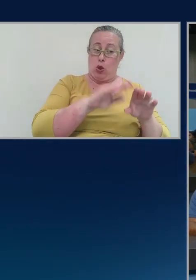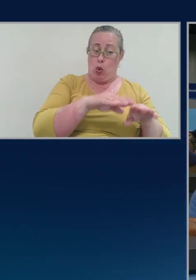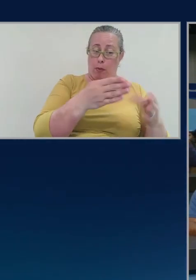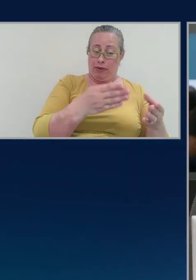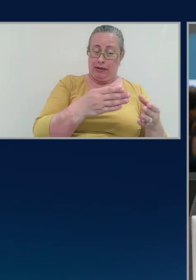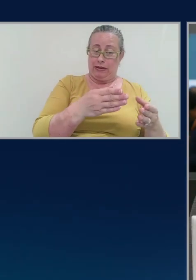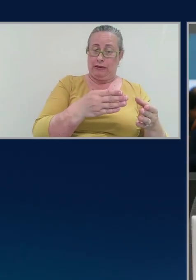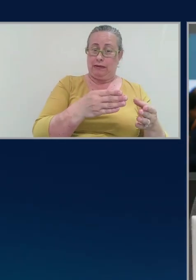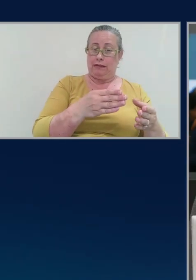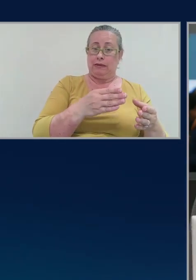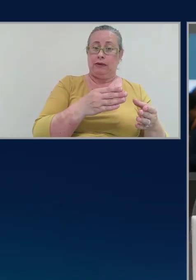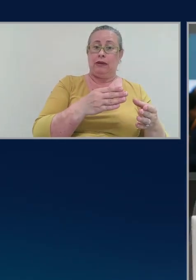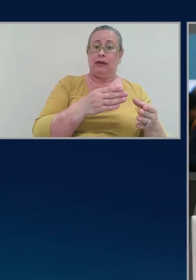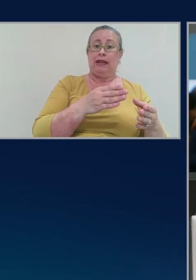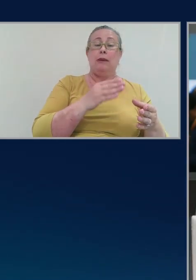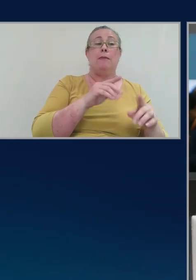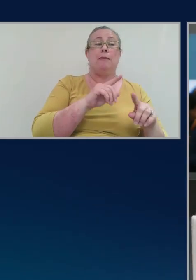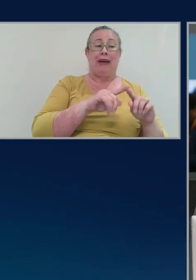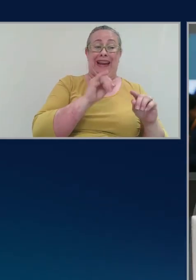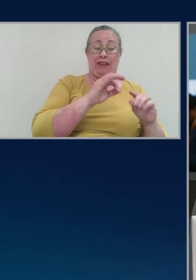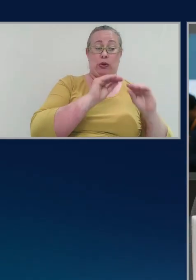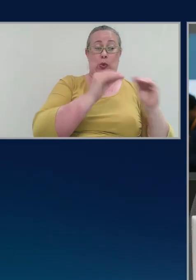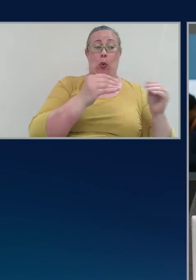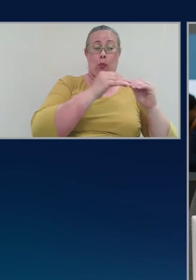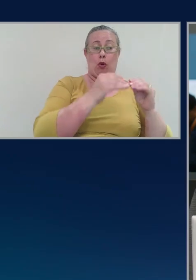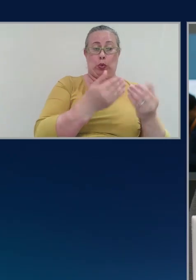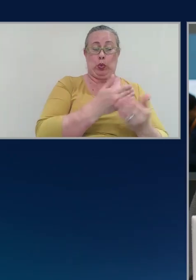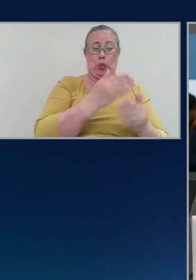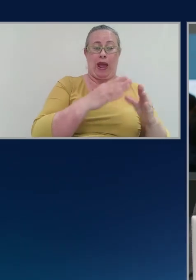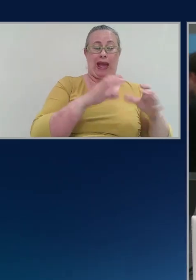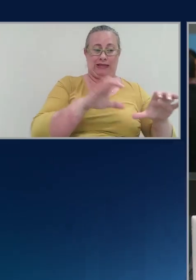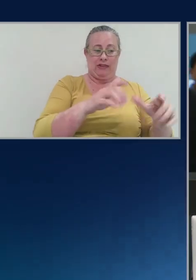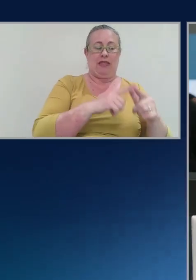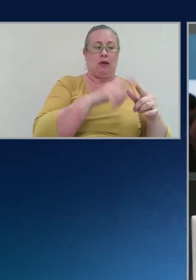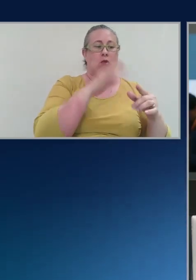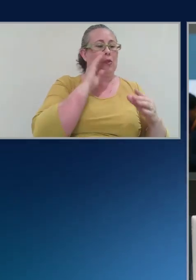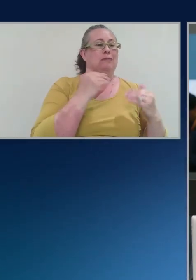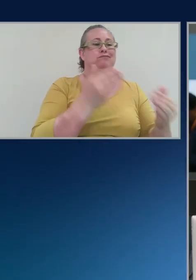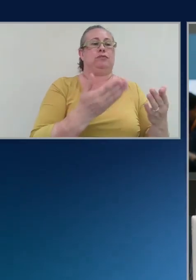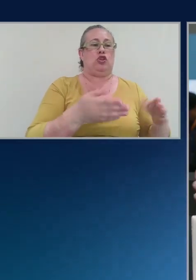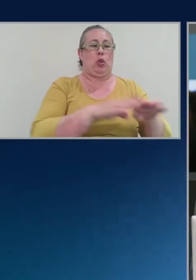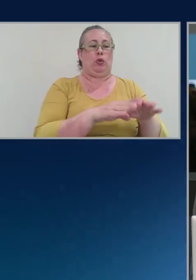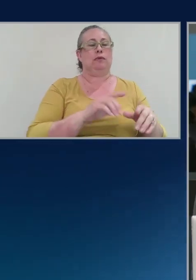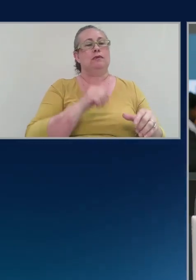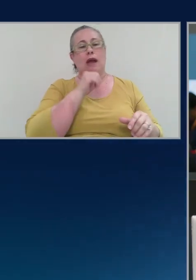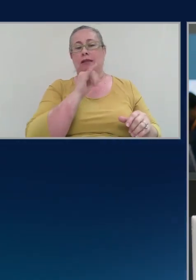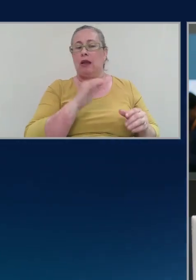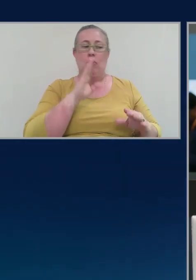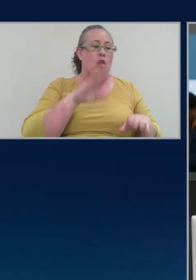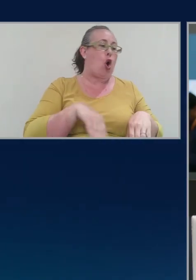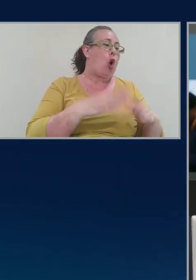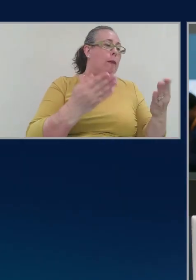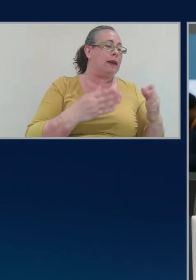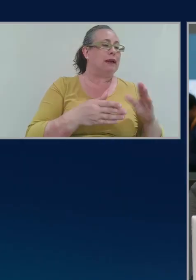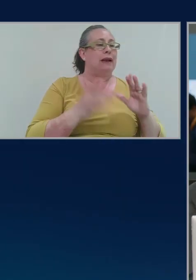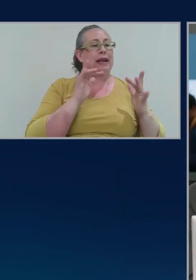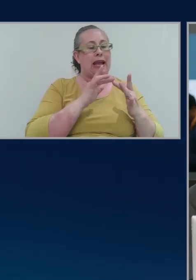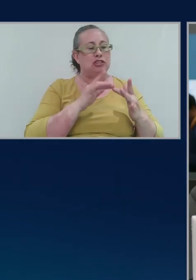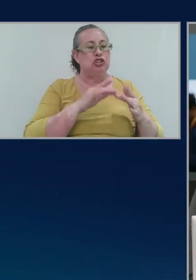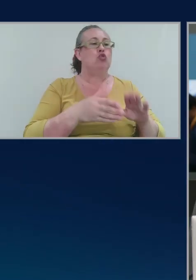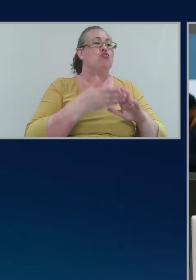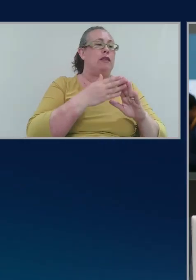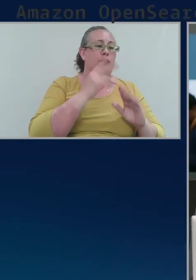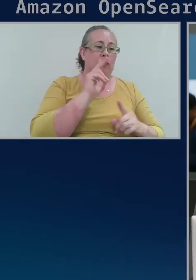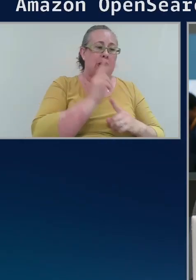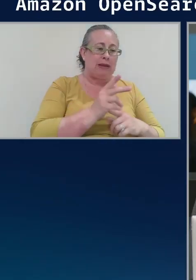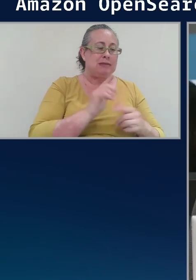period of activity after 3 minutes, and the connection will get closed. So it isn't like we're going to open up a connection, run for 3 minutes, and then you close it, and then you have to do it